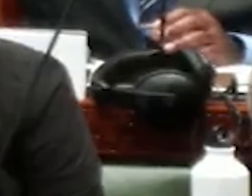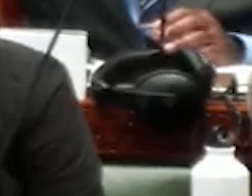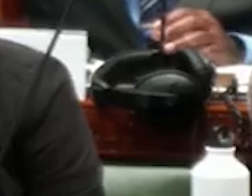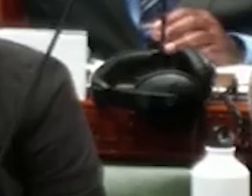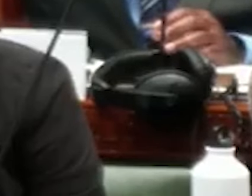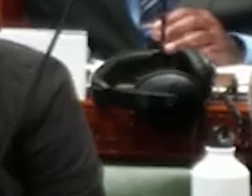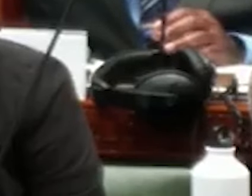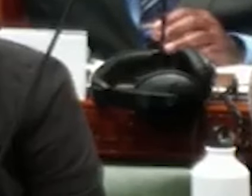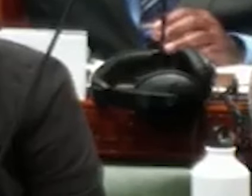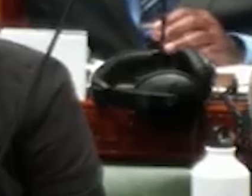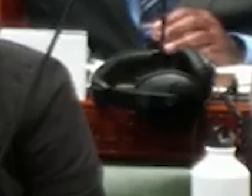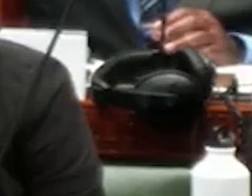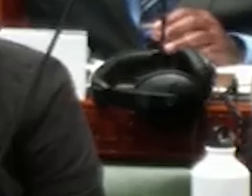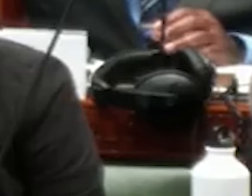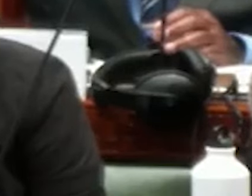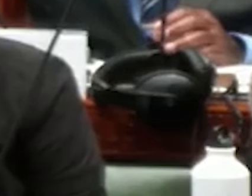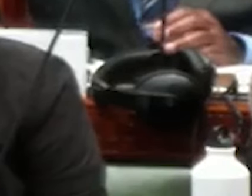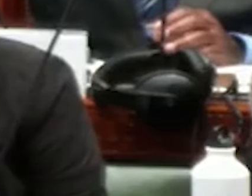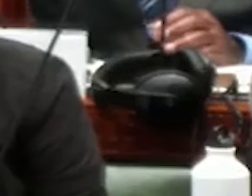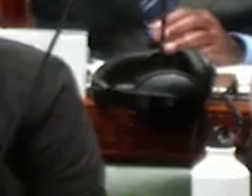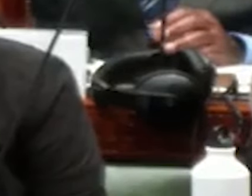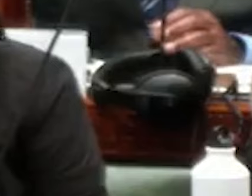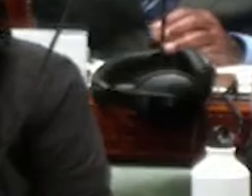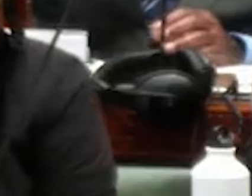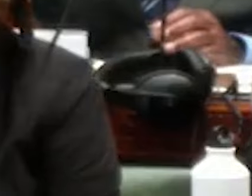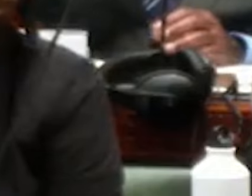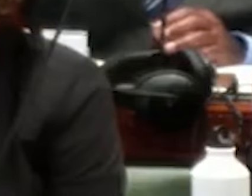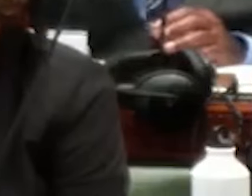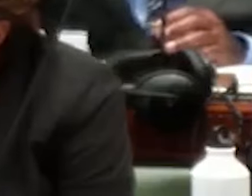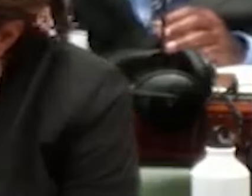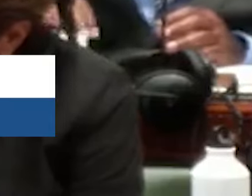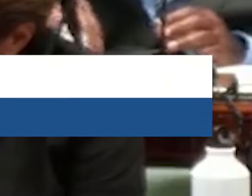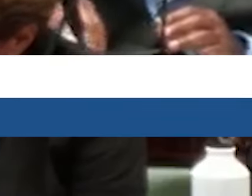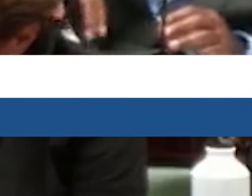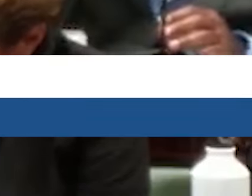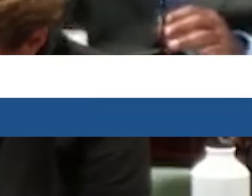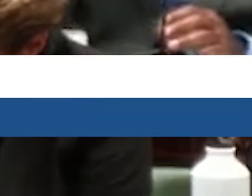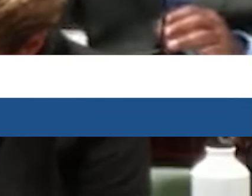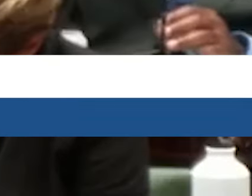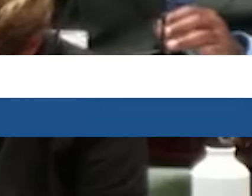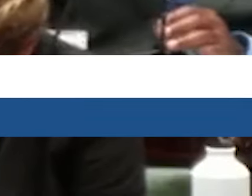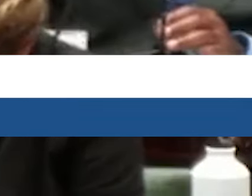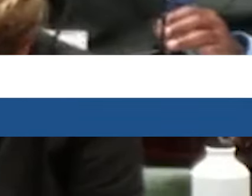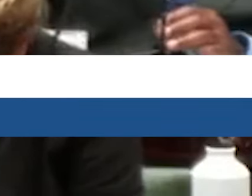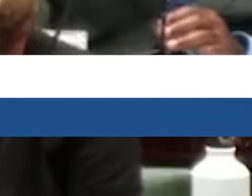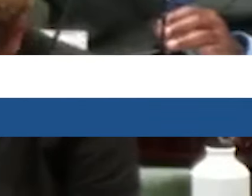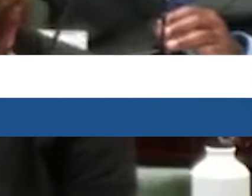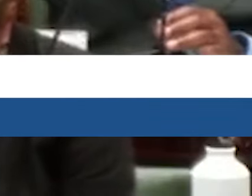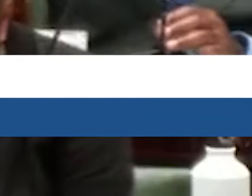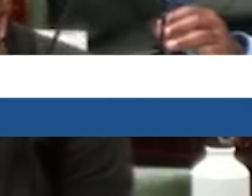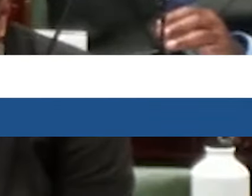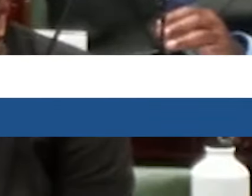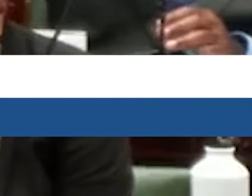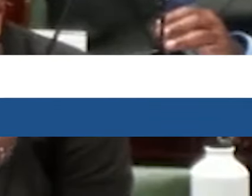Honorable M. Chan and Honorable Birendra Lal. You know, I consider them to be Johnny come lately